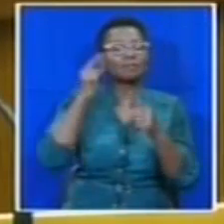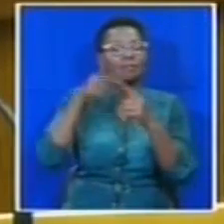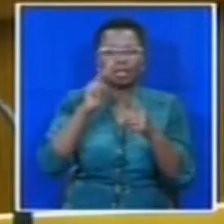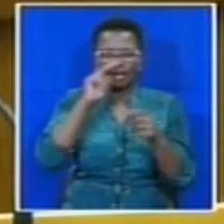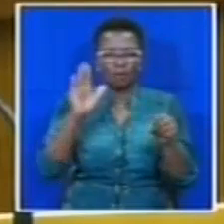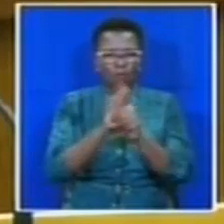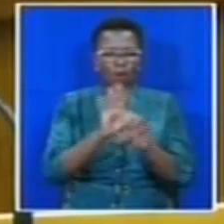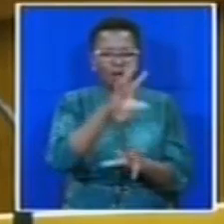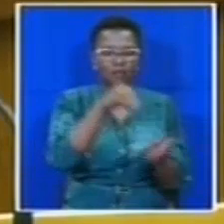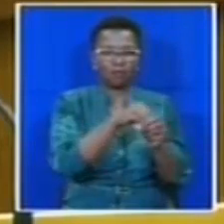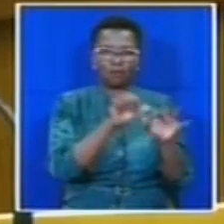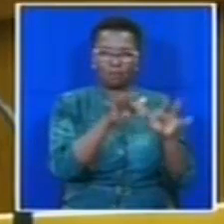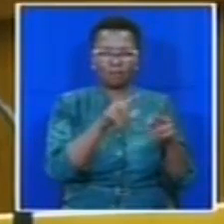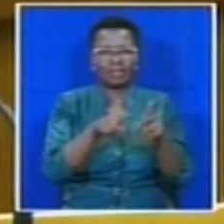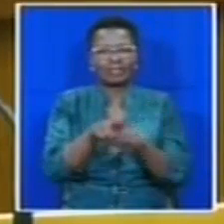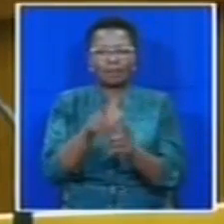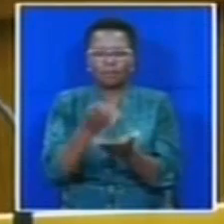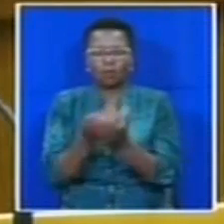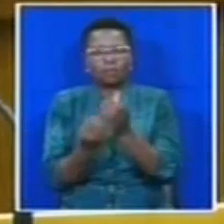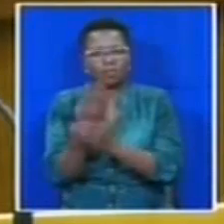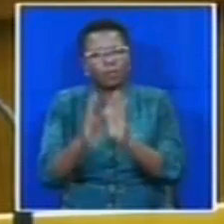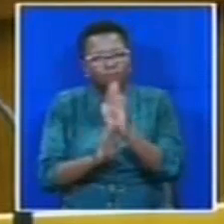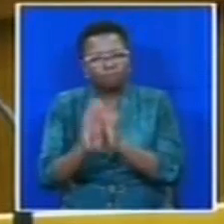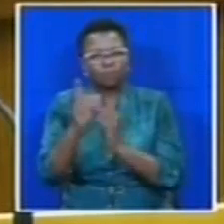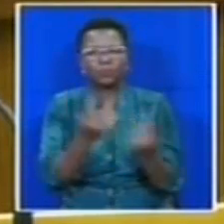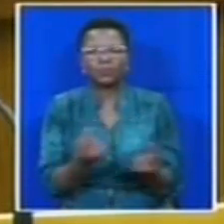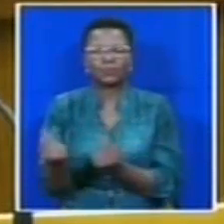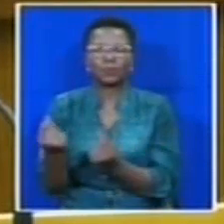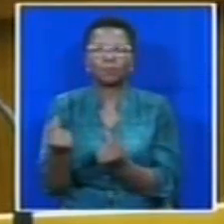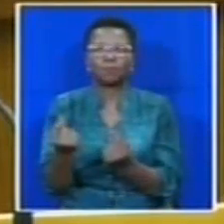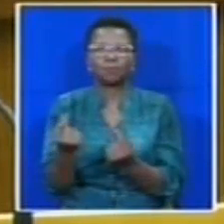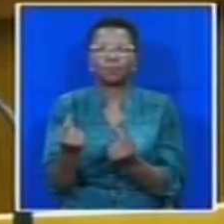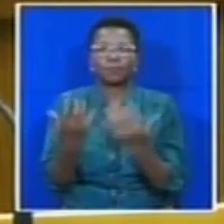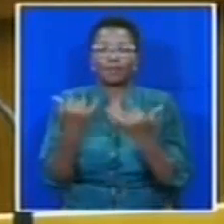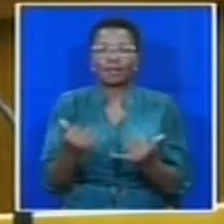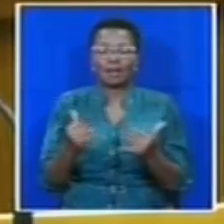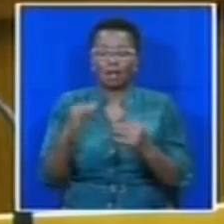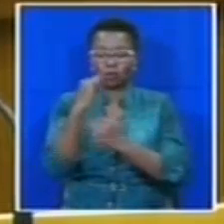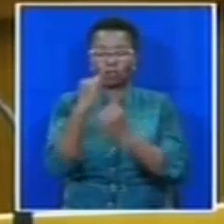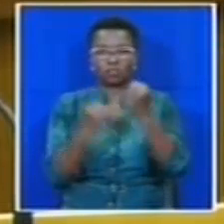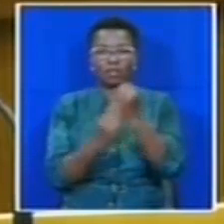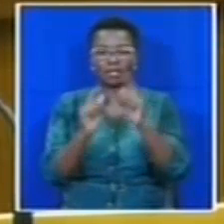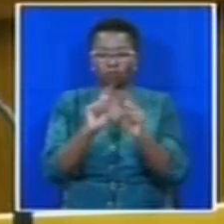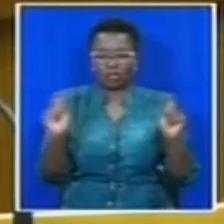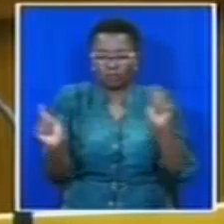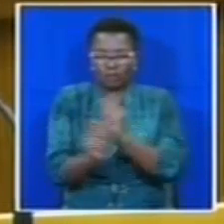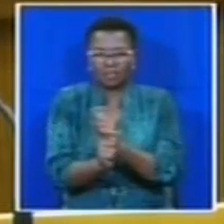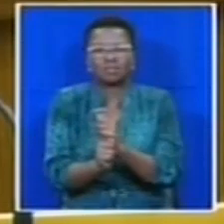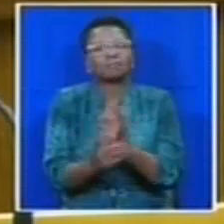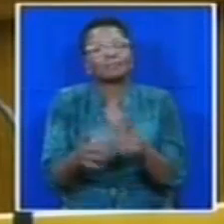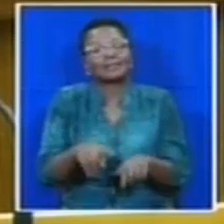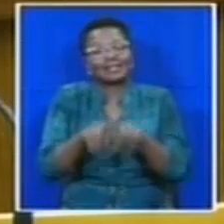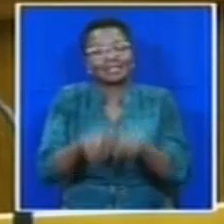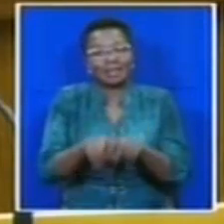and enhancing economic development. Structural transformation rests on a partnership between organized